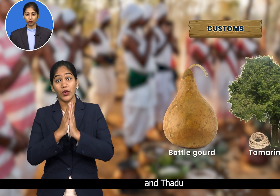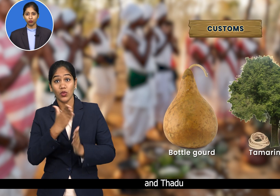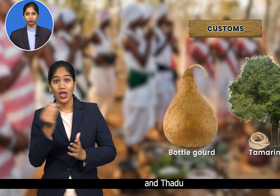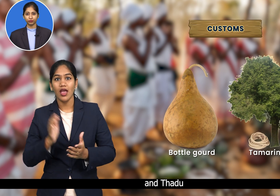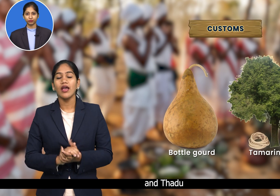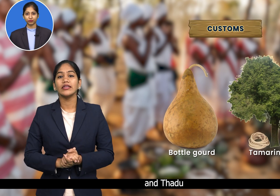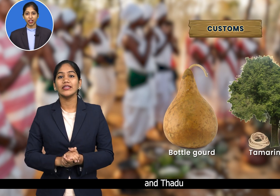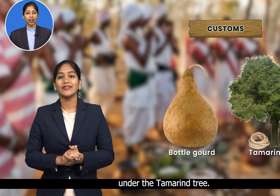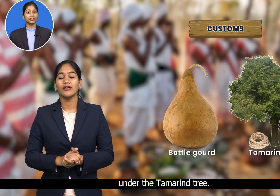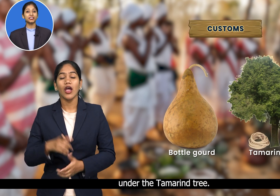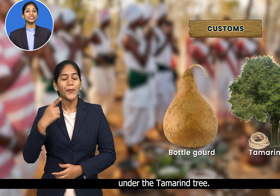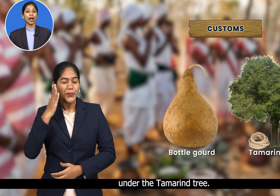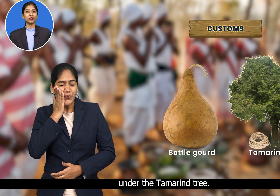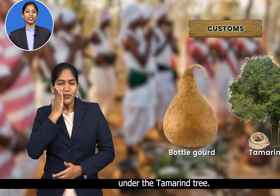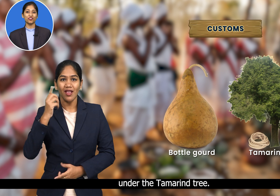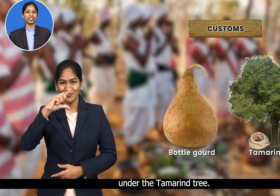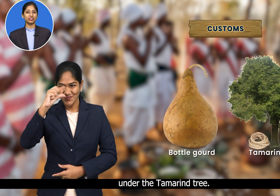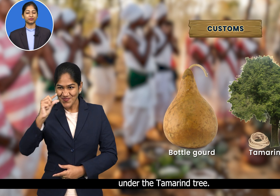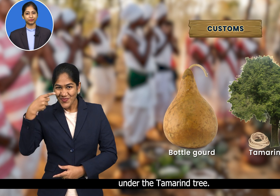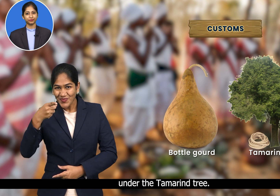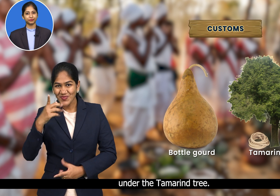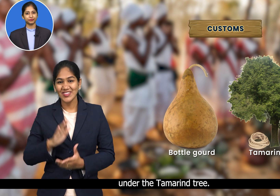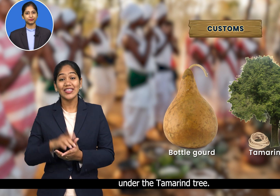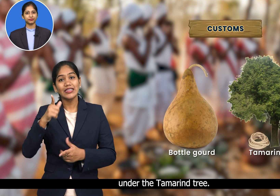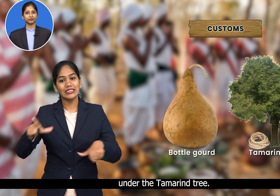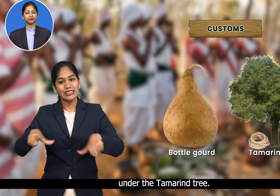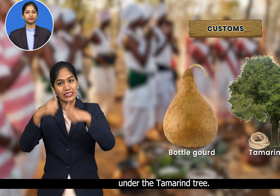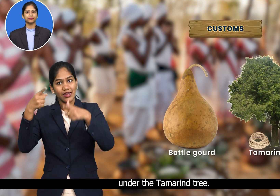and tadu under the tamarind tree.